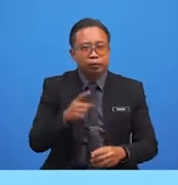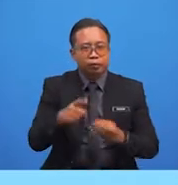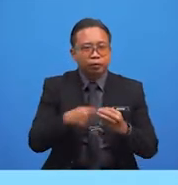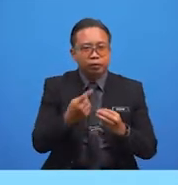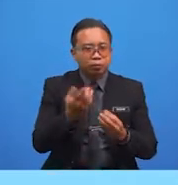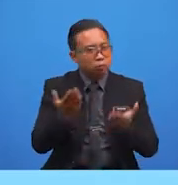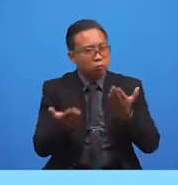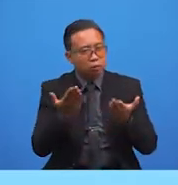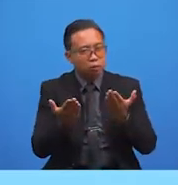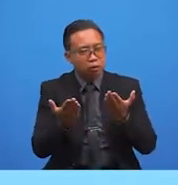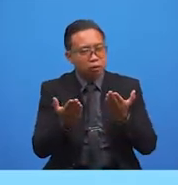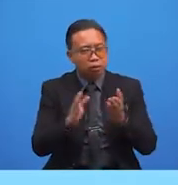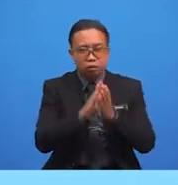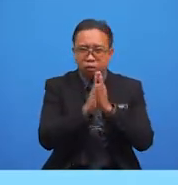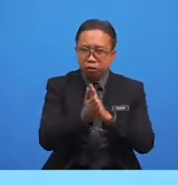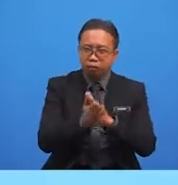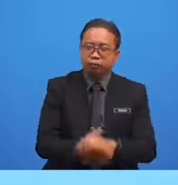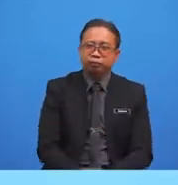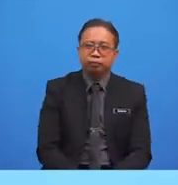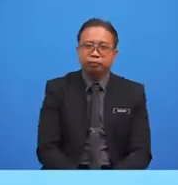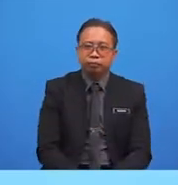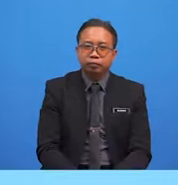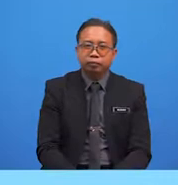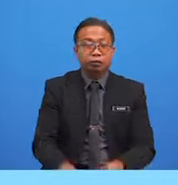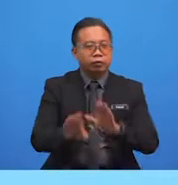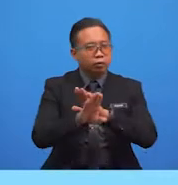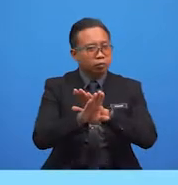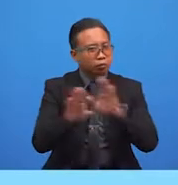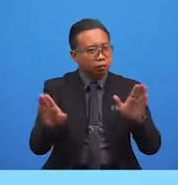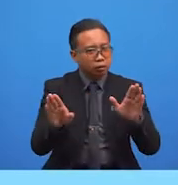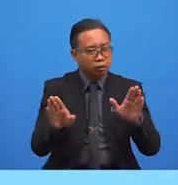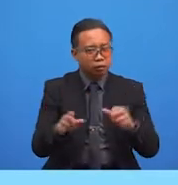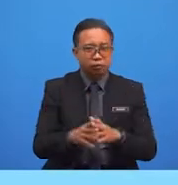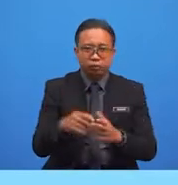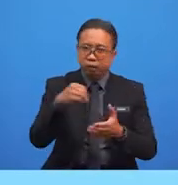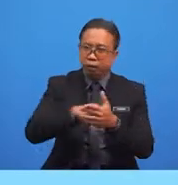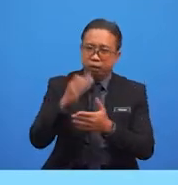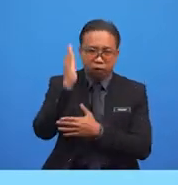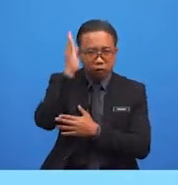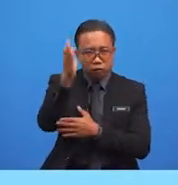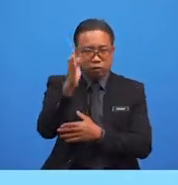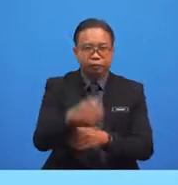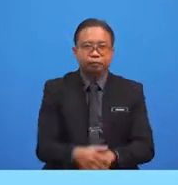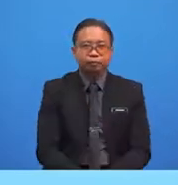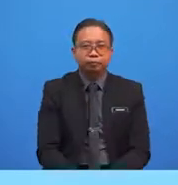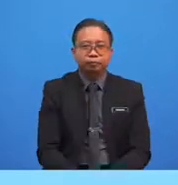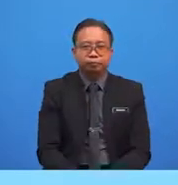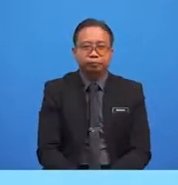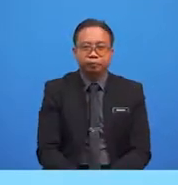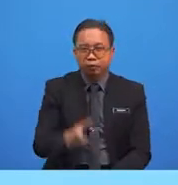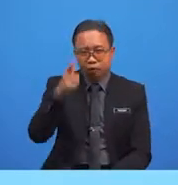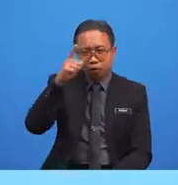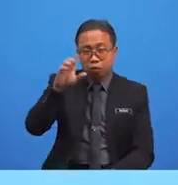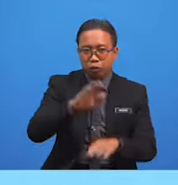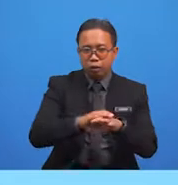is a possible consequence and not a certain one in the future. Look